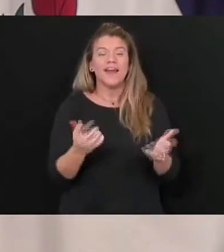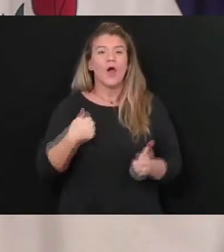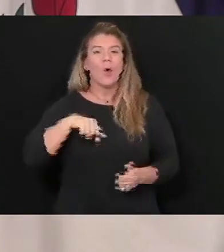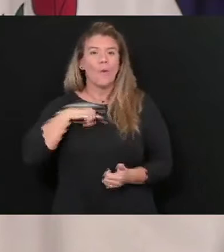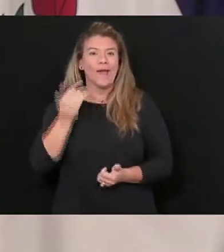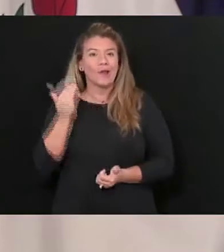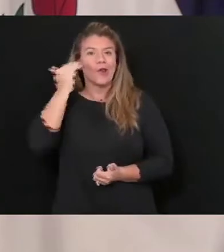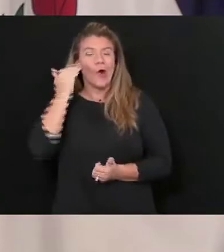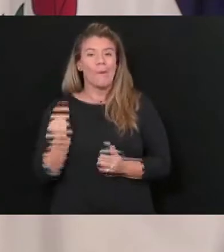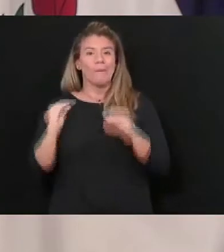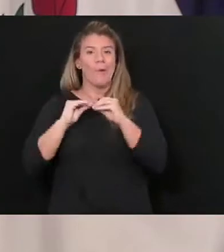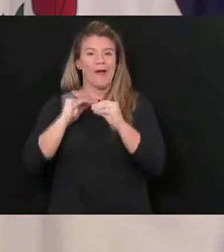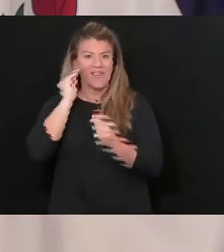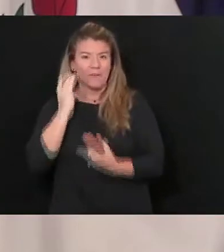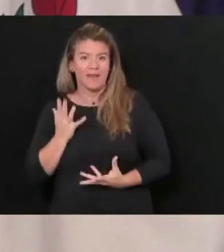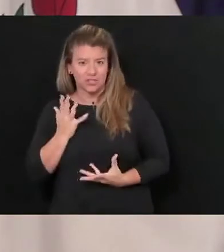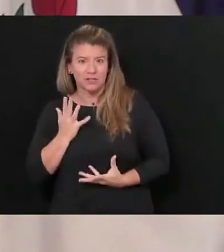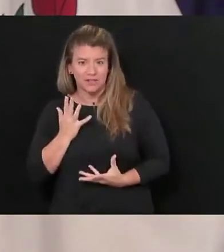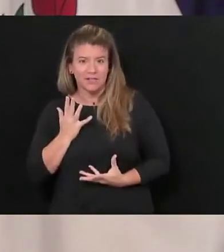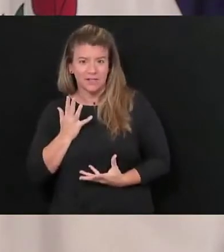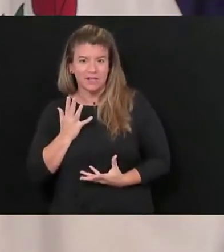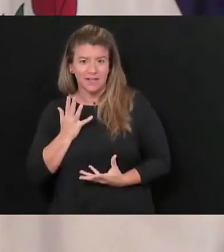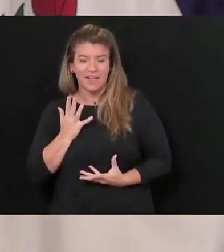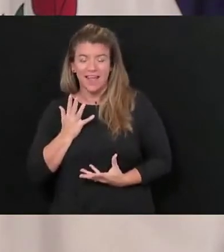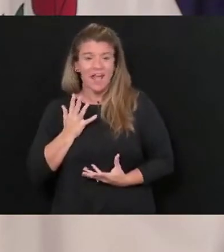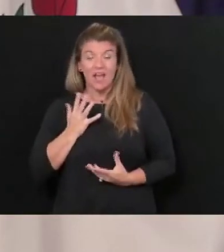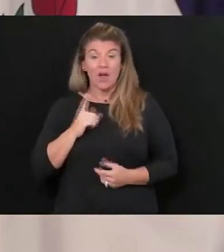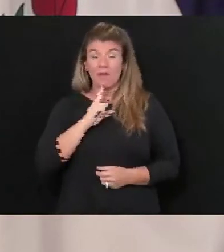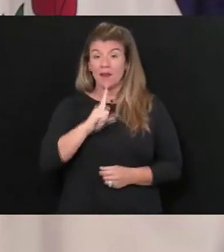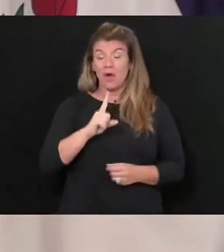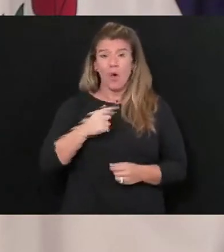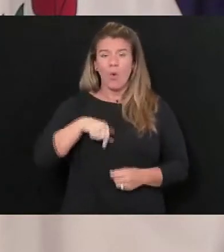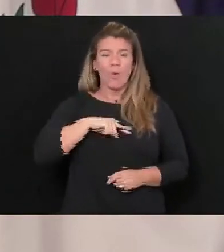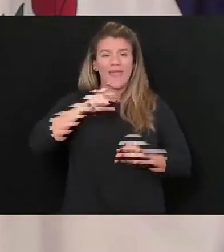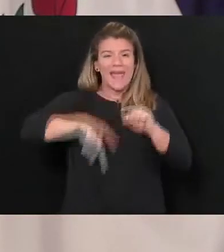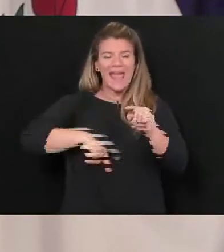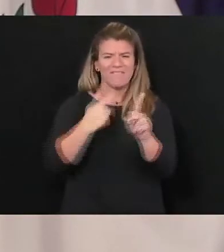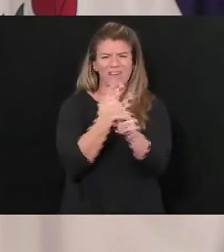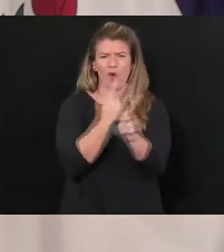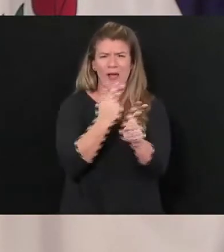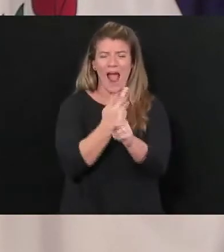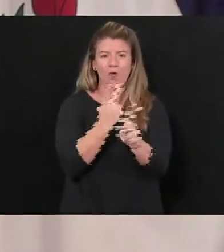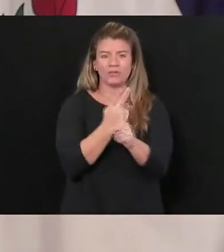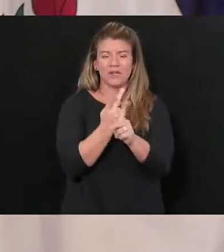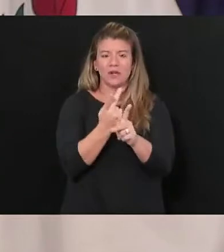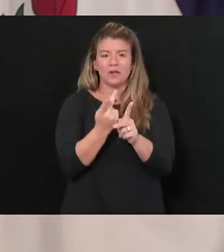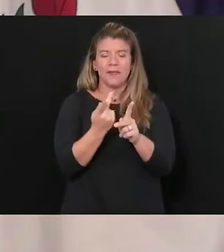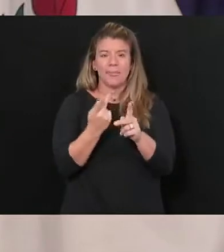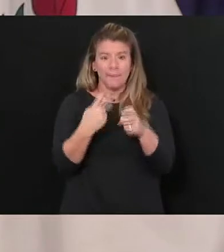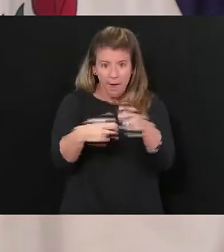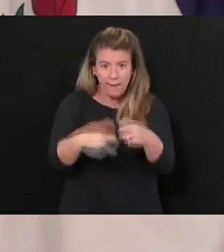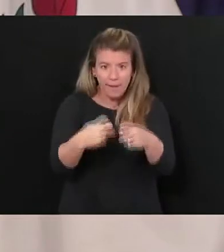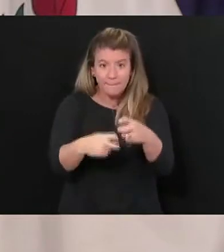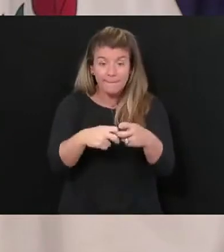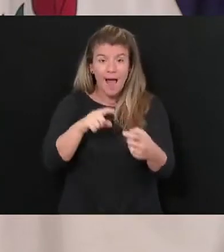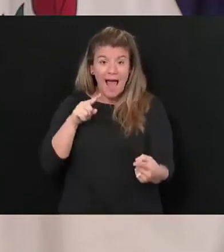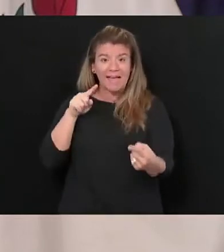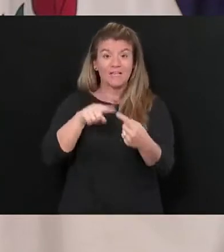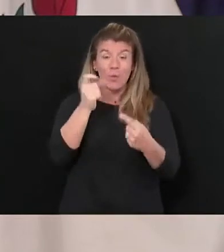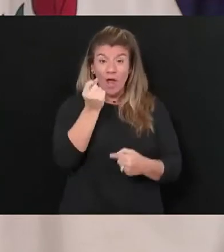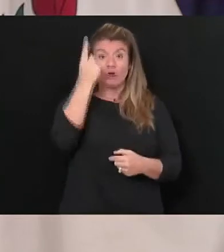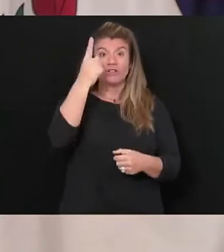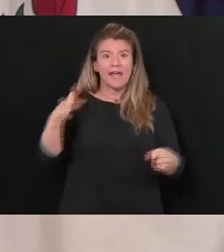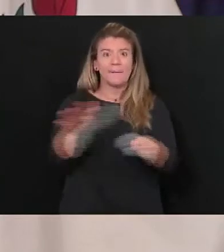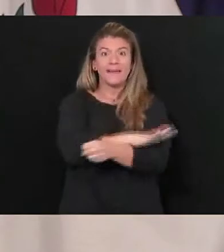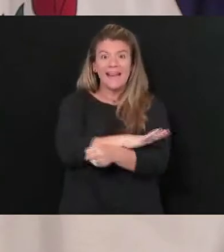absolutely cannot possibly get at the root of all the problems until we know what the problems are,